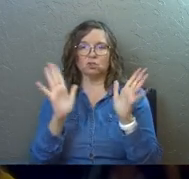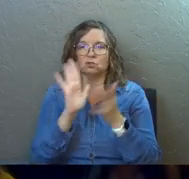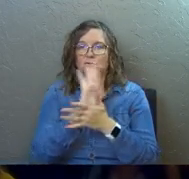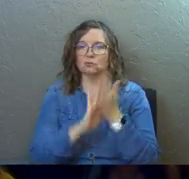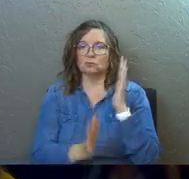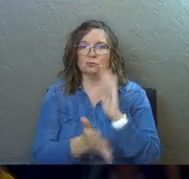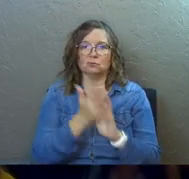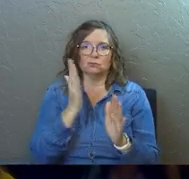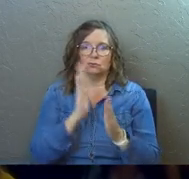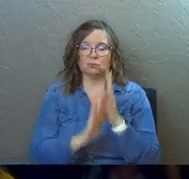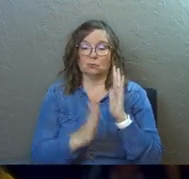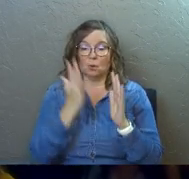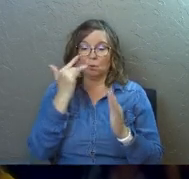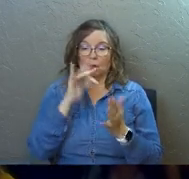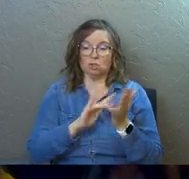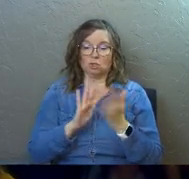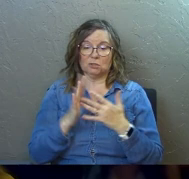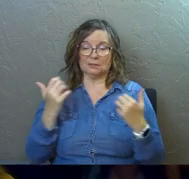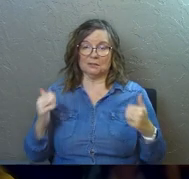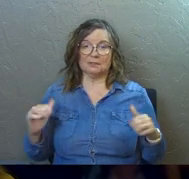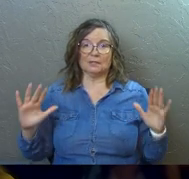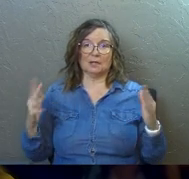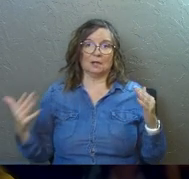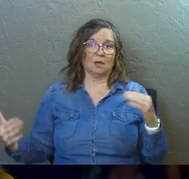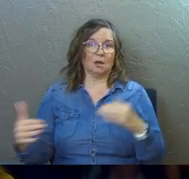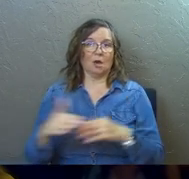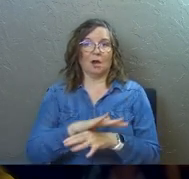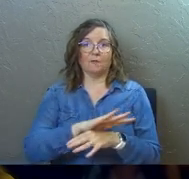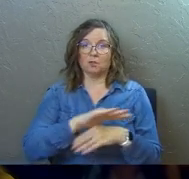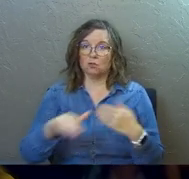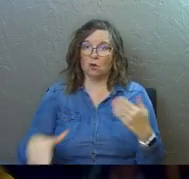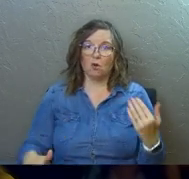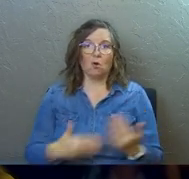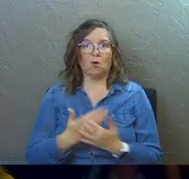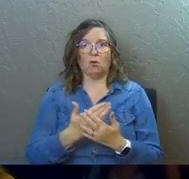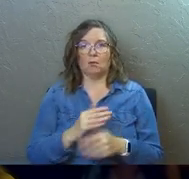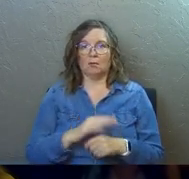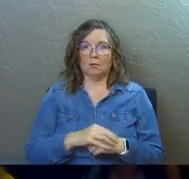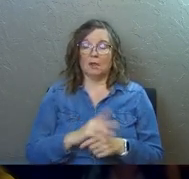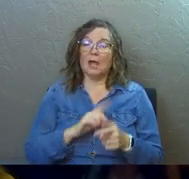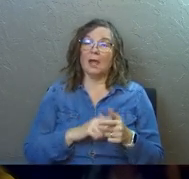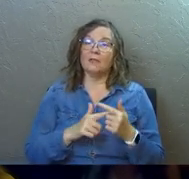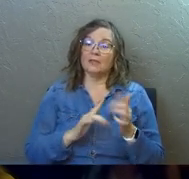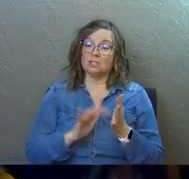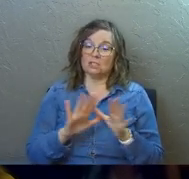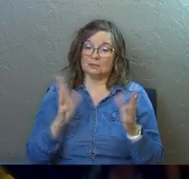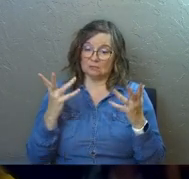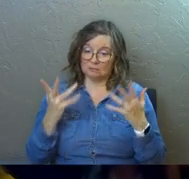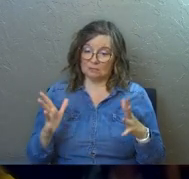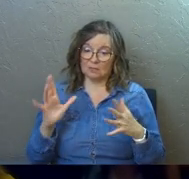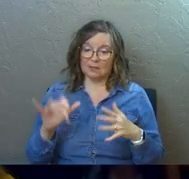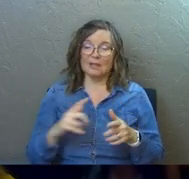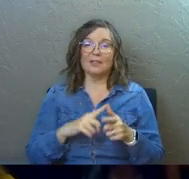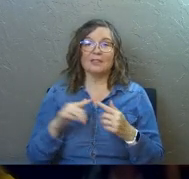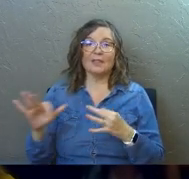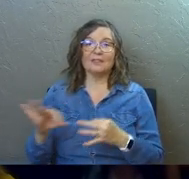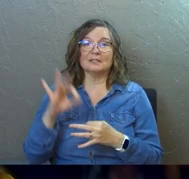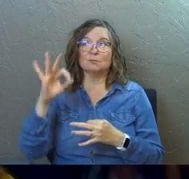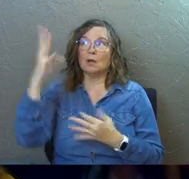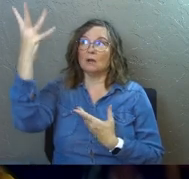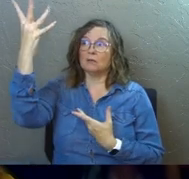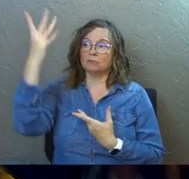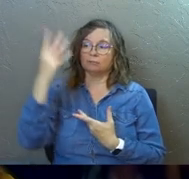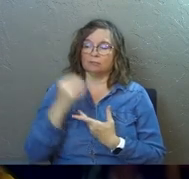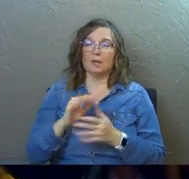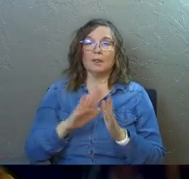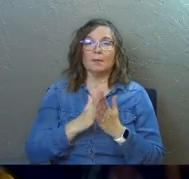made again, because Jesus' sacrifice covers all. And then once Jesus did that, then the Spirit came in the